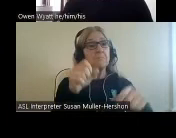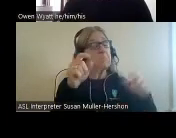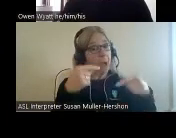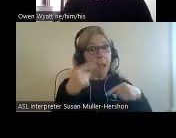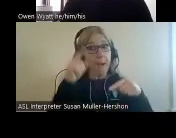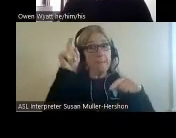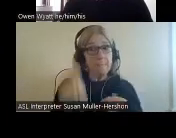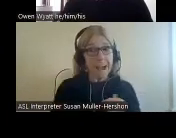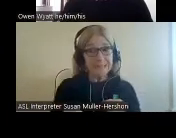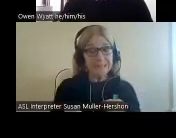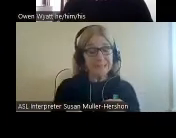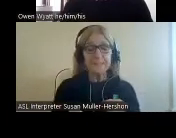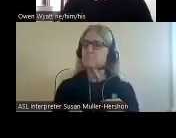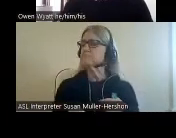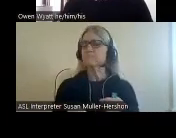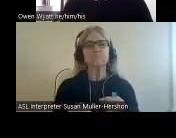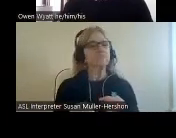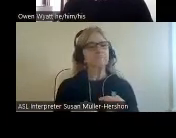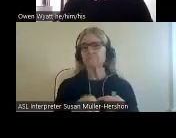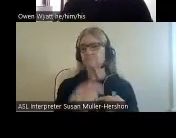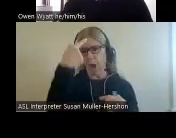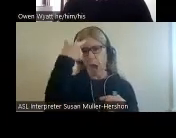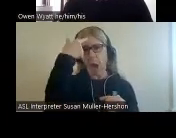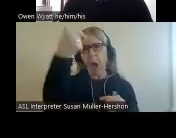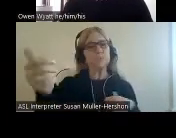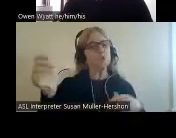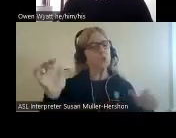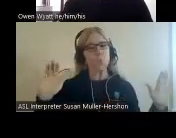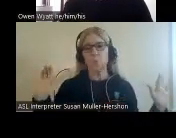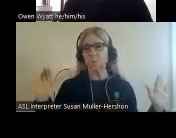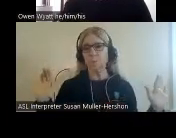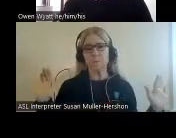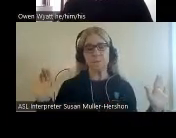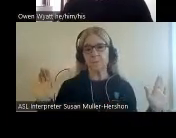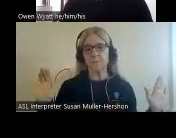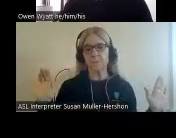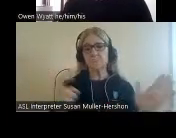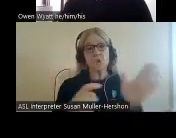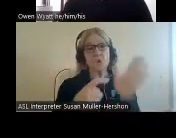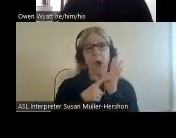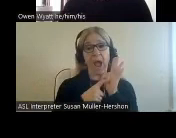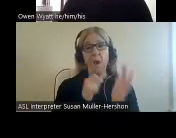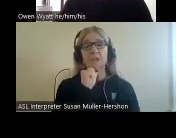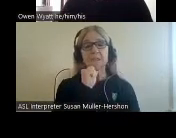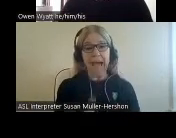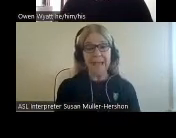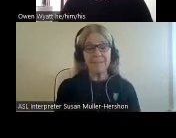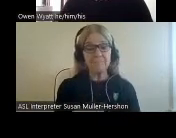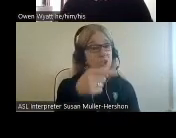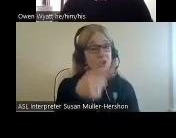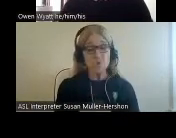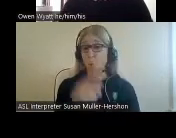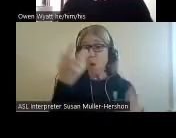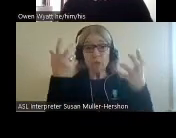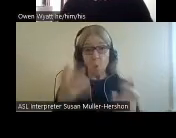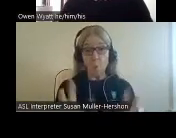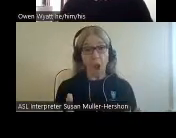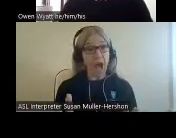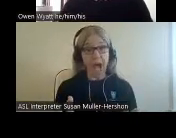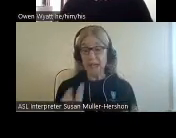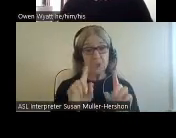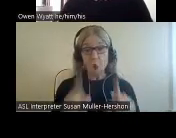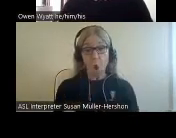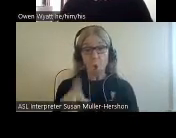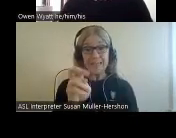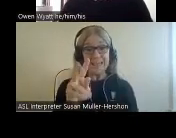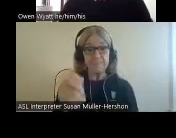again, that's completely your prerogative. And so even if you choose not to follow through with the